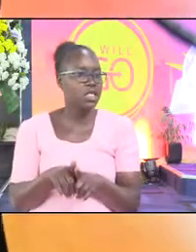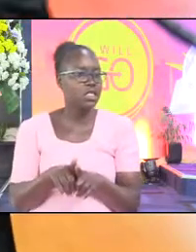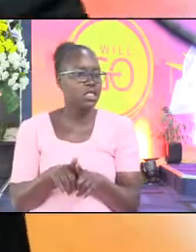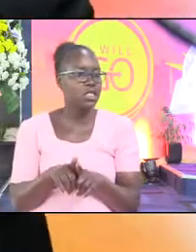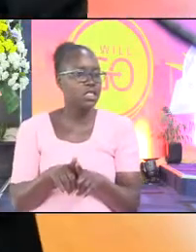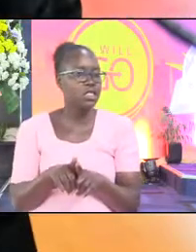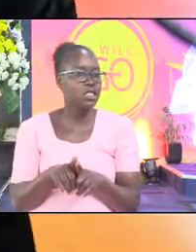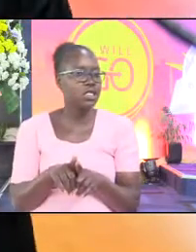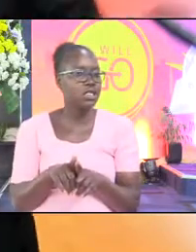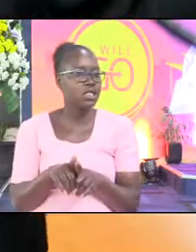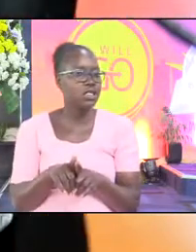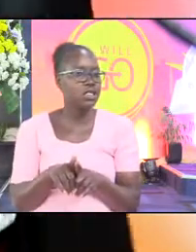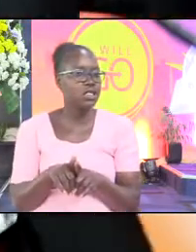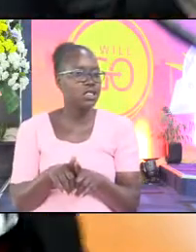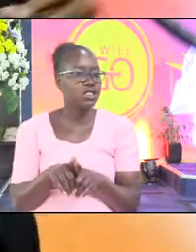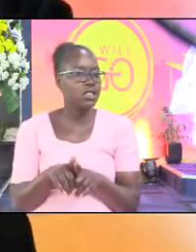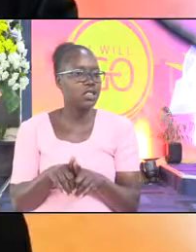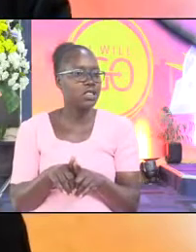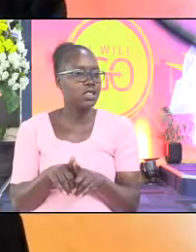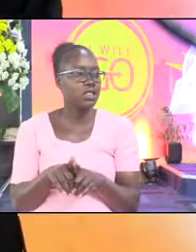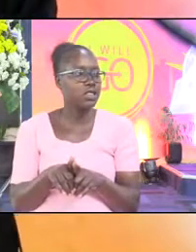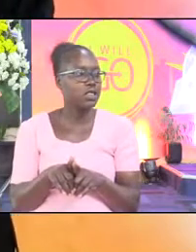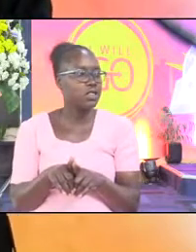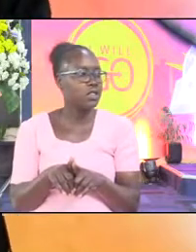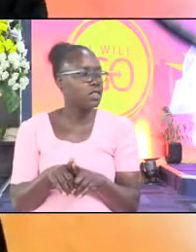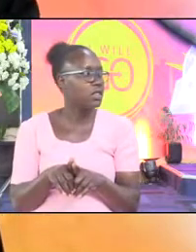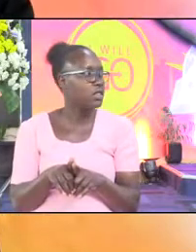You're my sister. Sing it.